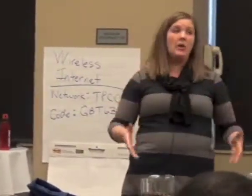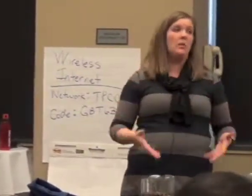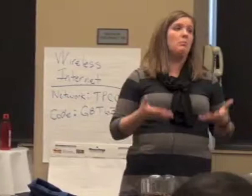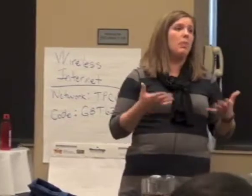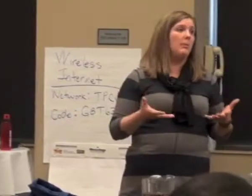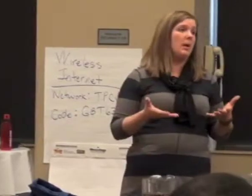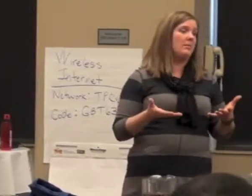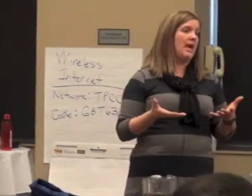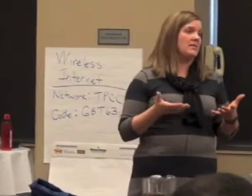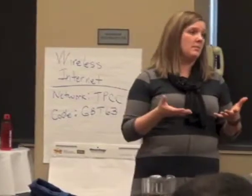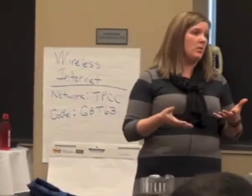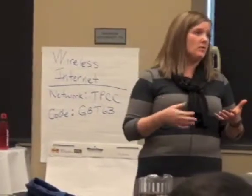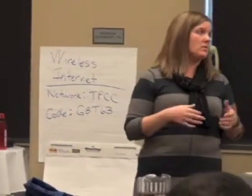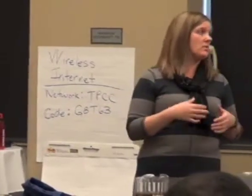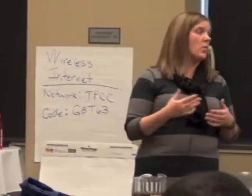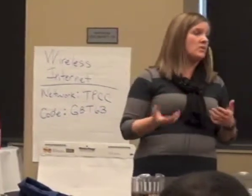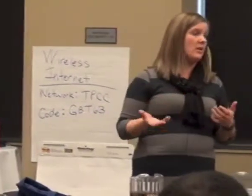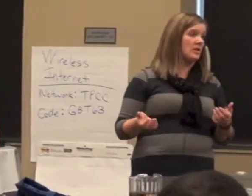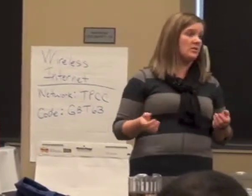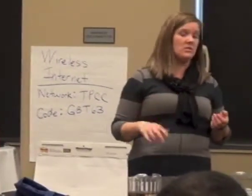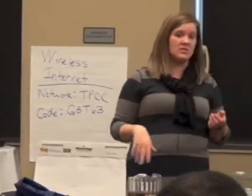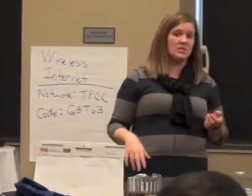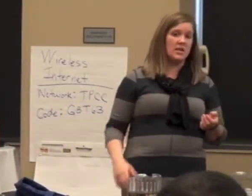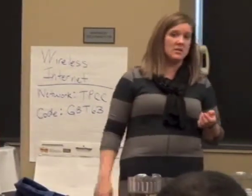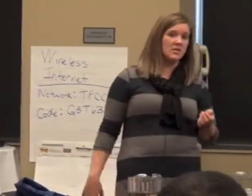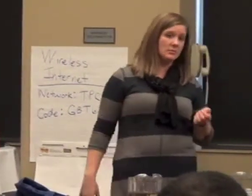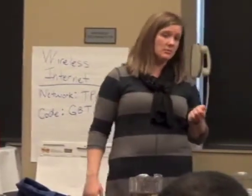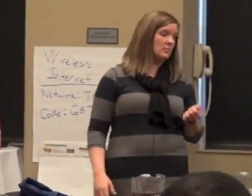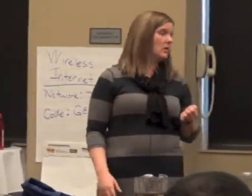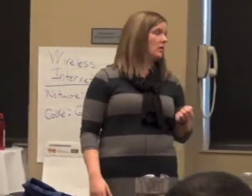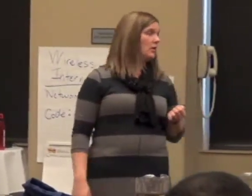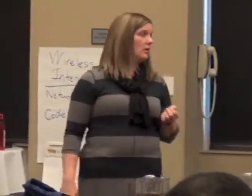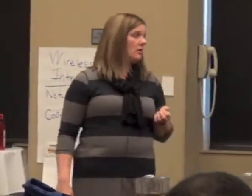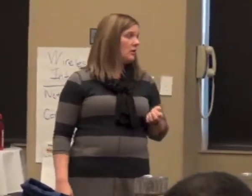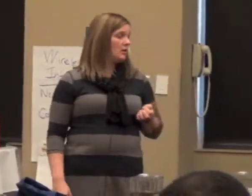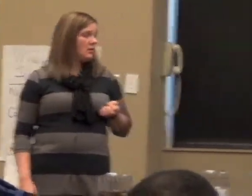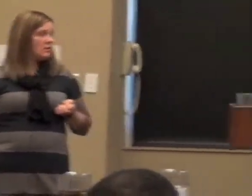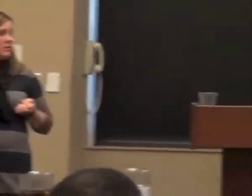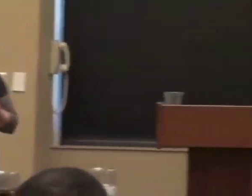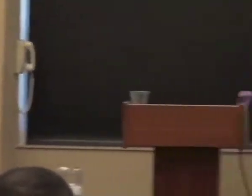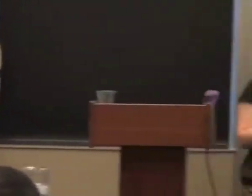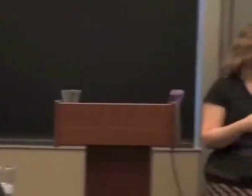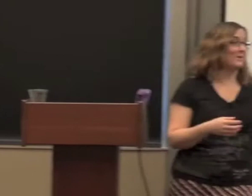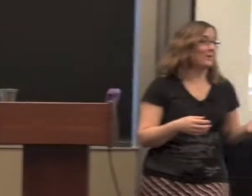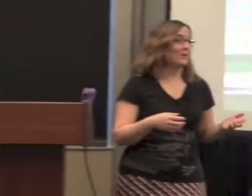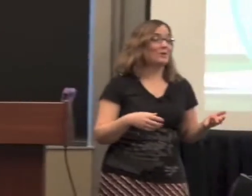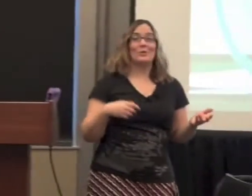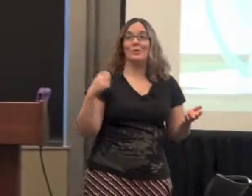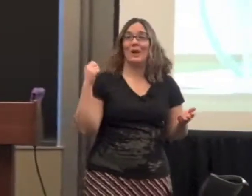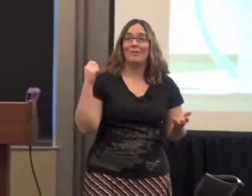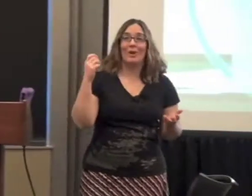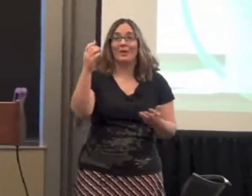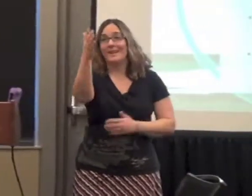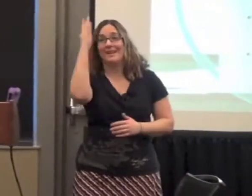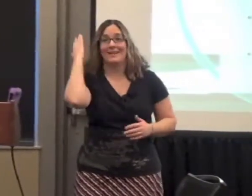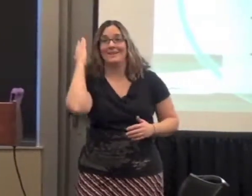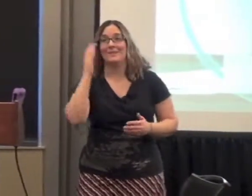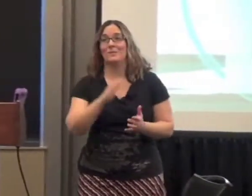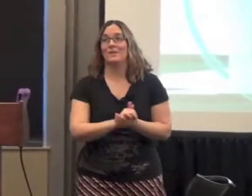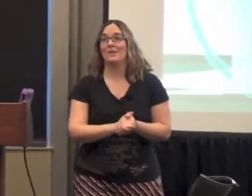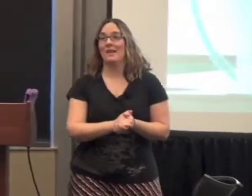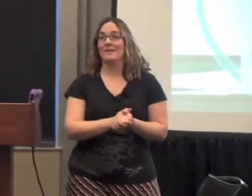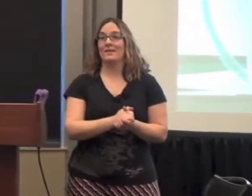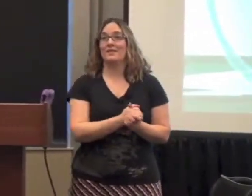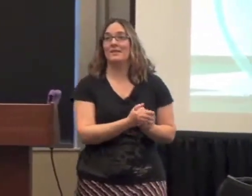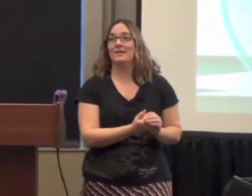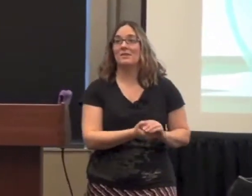how we can bump up that support so it's going to make a student successful. And you all are here because you have already connected